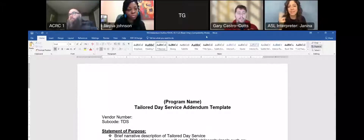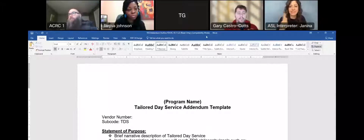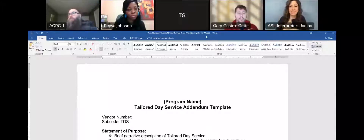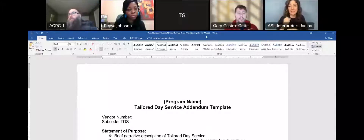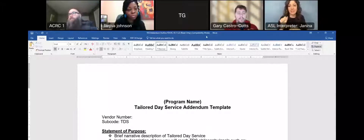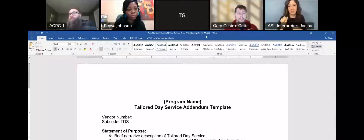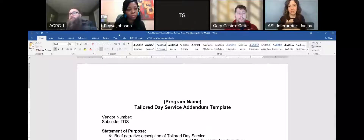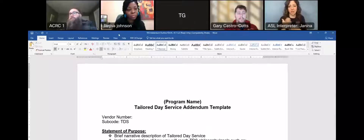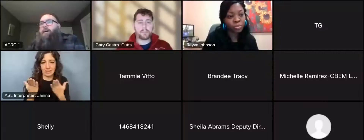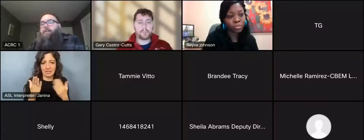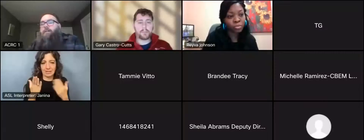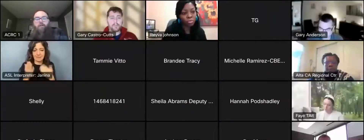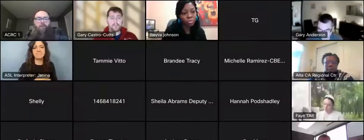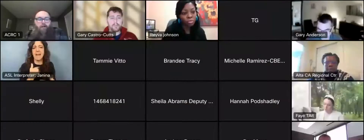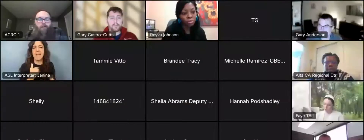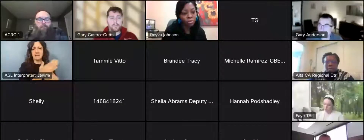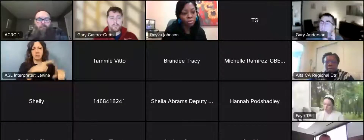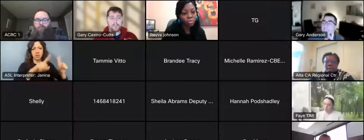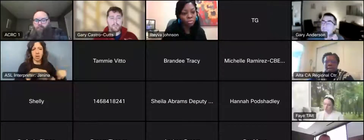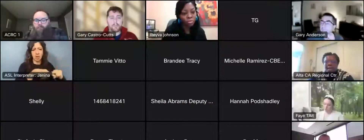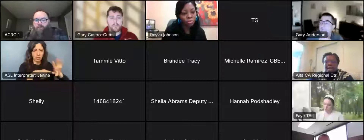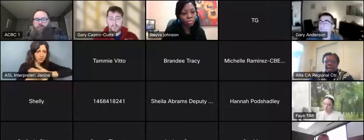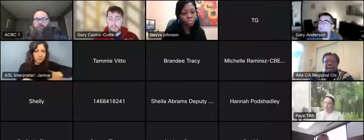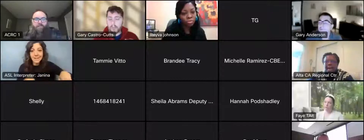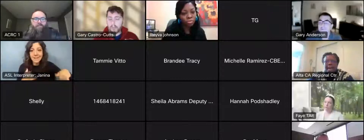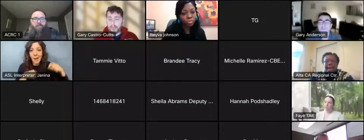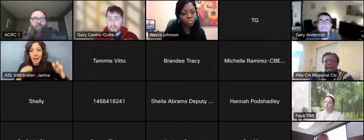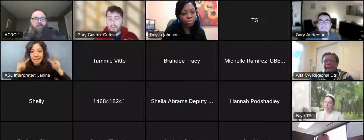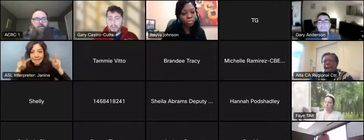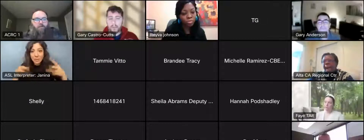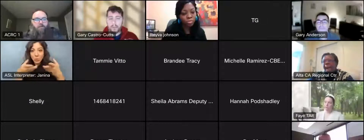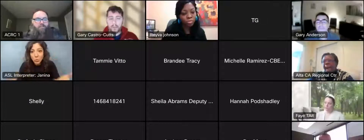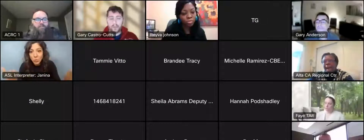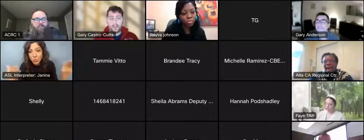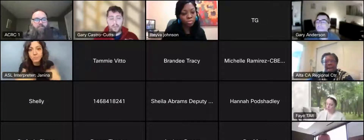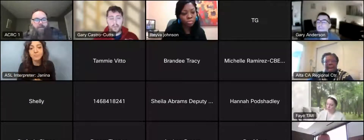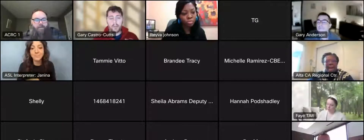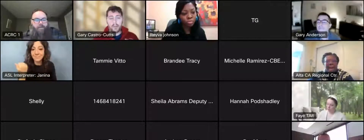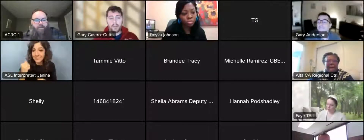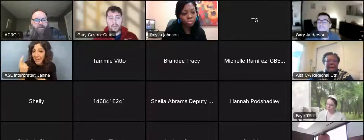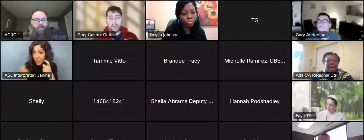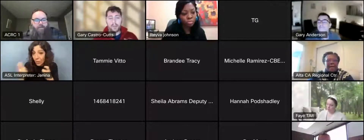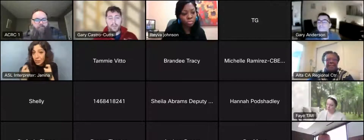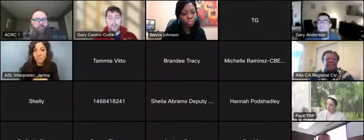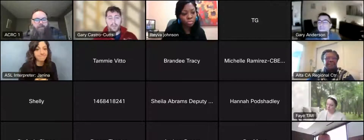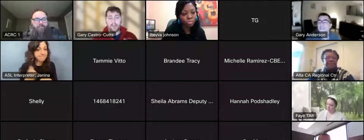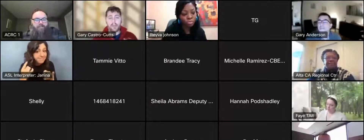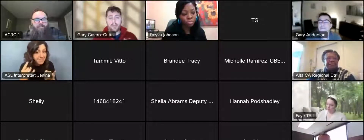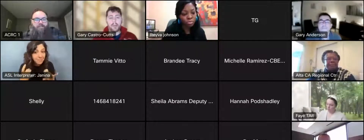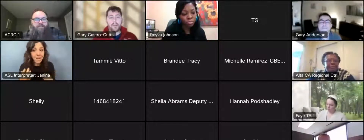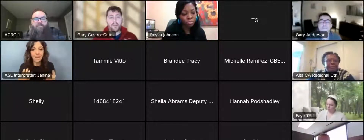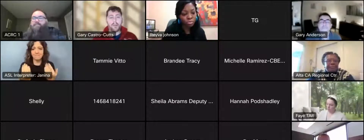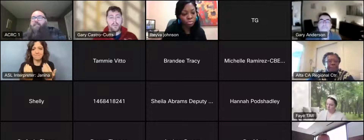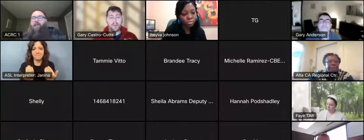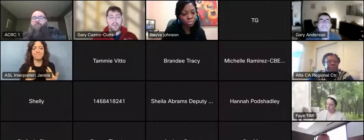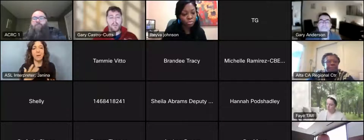sharing my screen just so I can see folks that are here. If folks have their questions or feedback, we'd be interested in